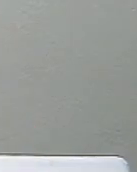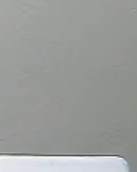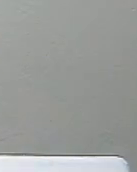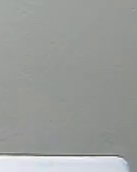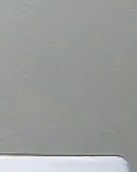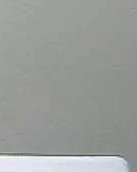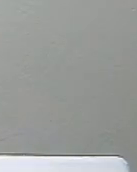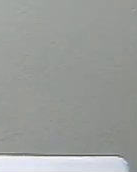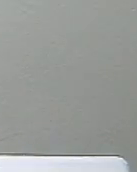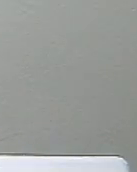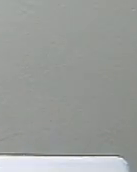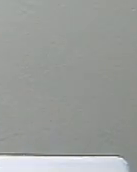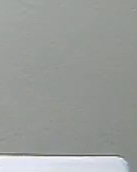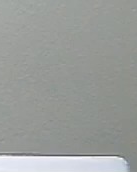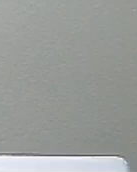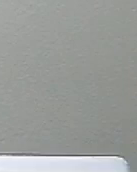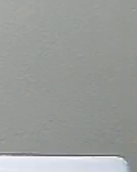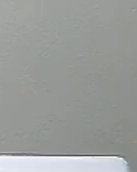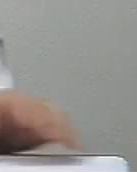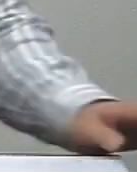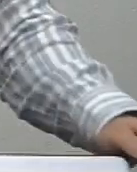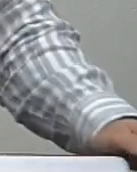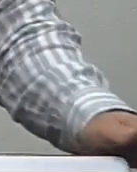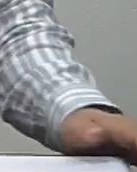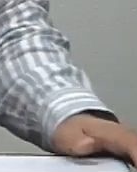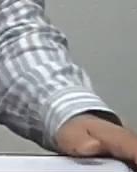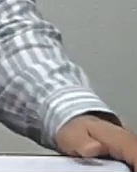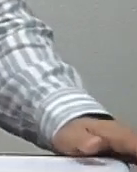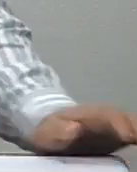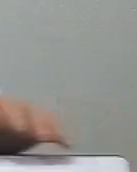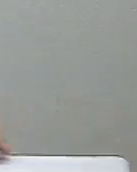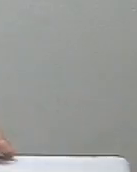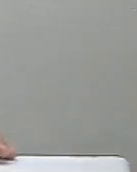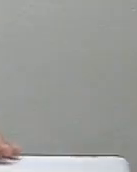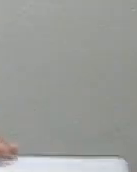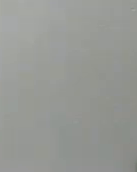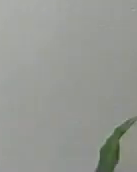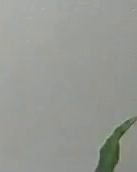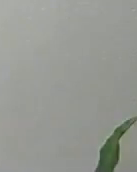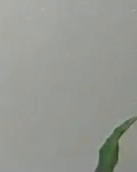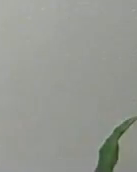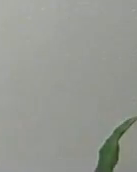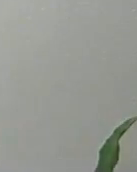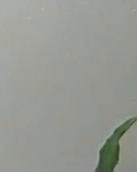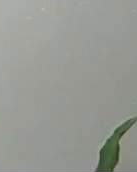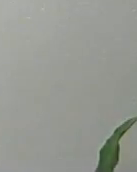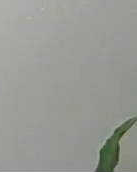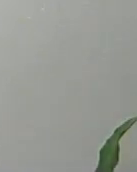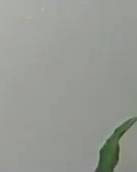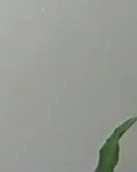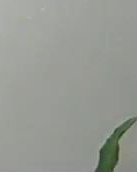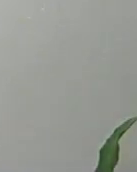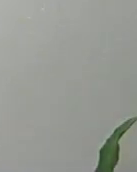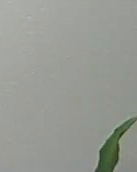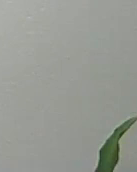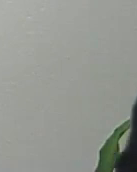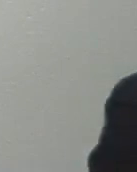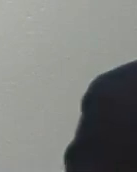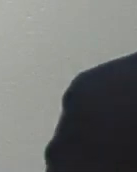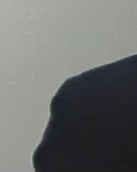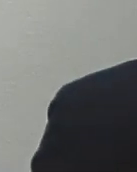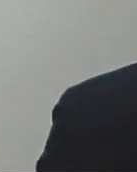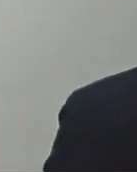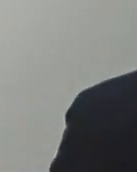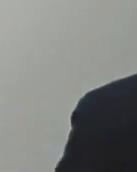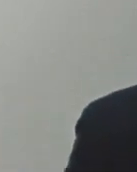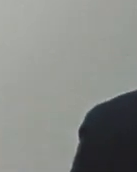say, in the name of Jesus. In your name we say the wonderful grace of our Lord and Savior Jesus Christ, the